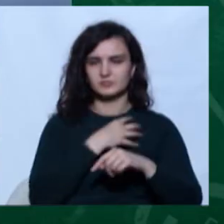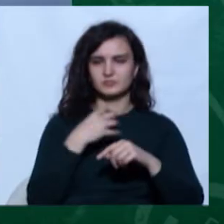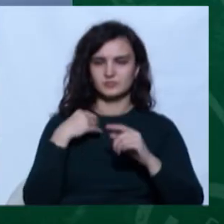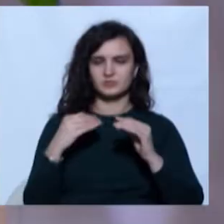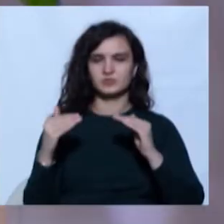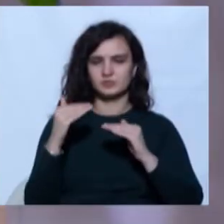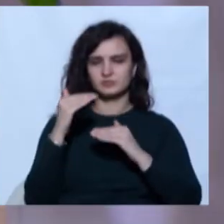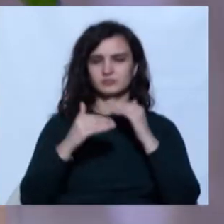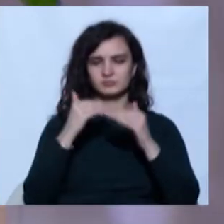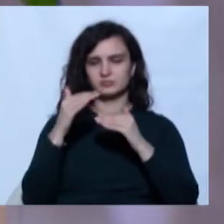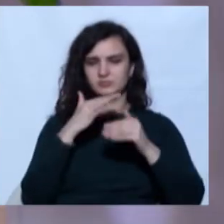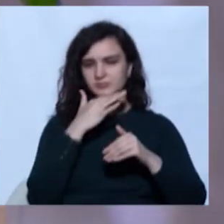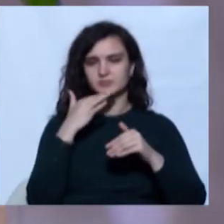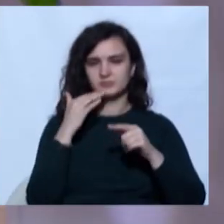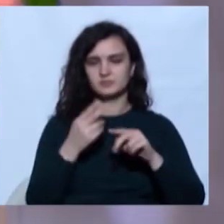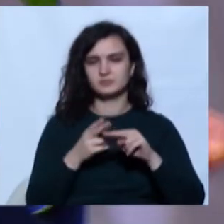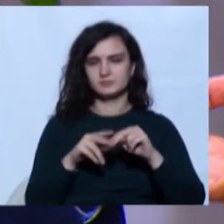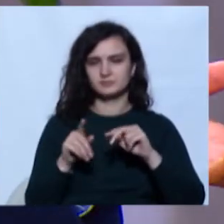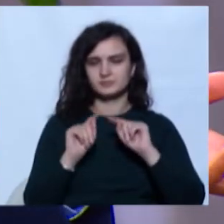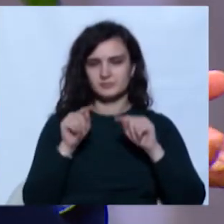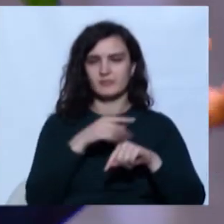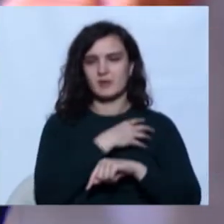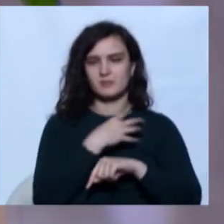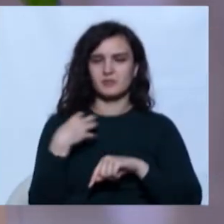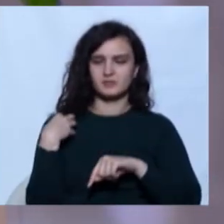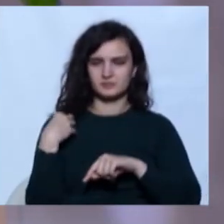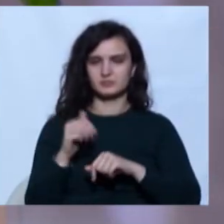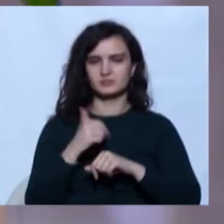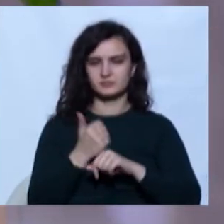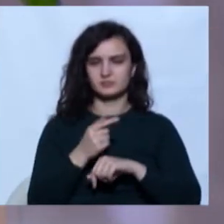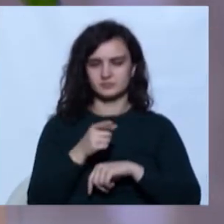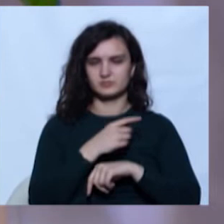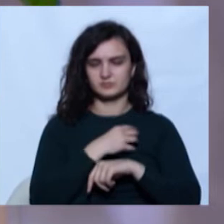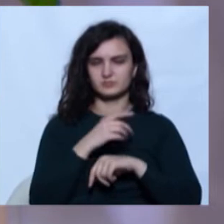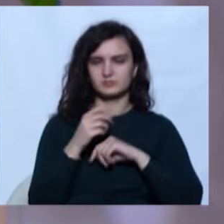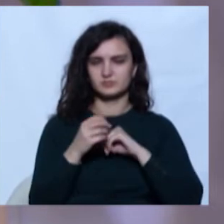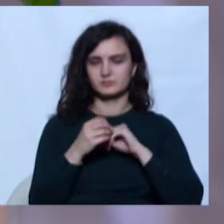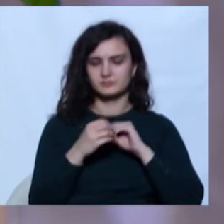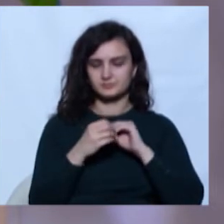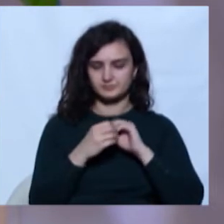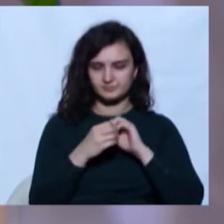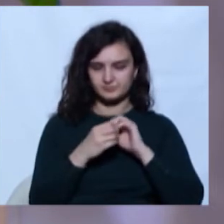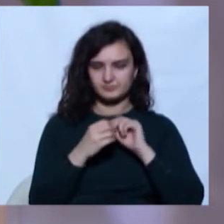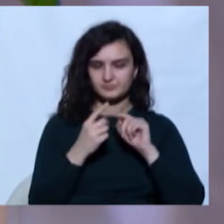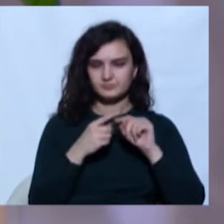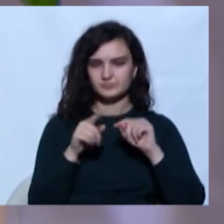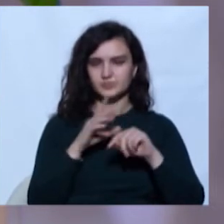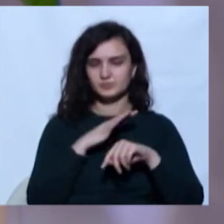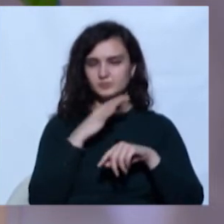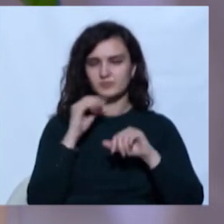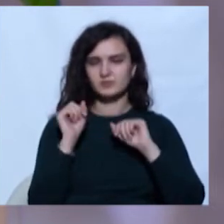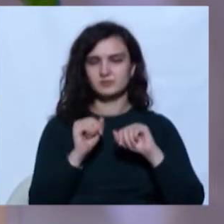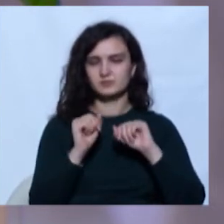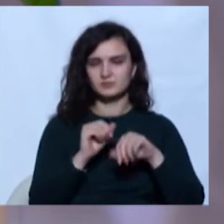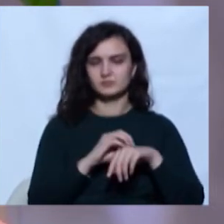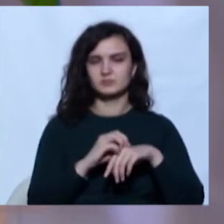lot of success, eventually becoming the emperor of France in 1804. He had a lot of supporters and he